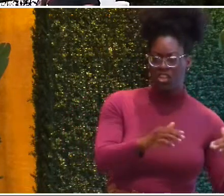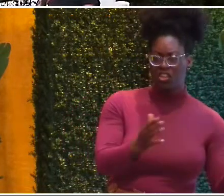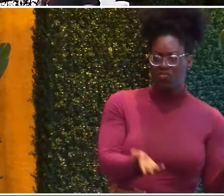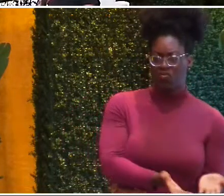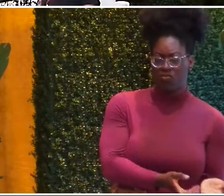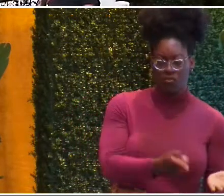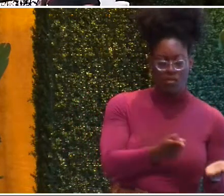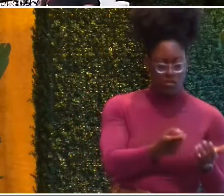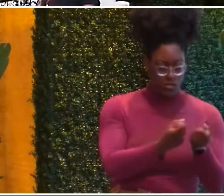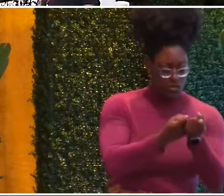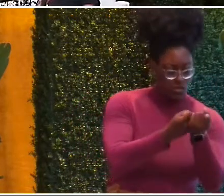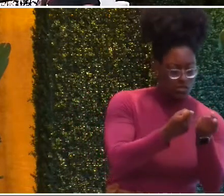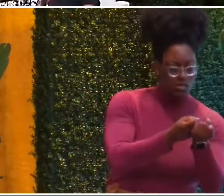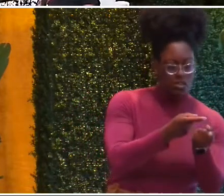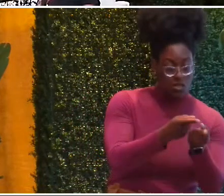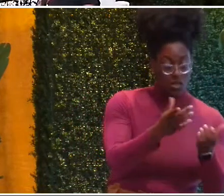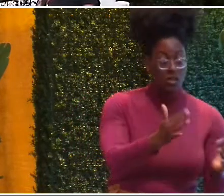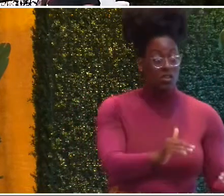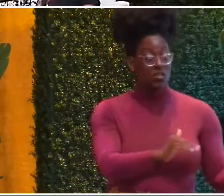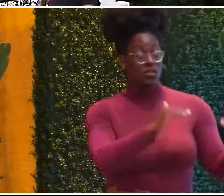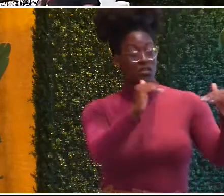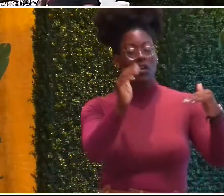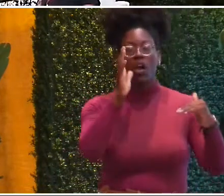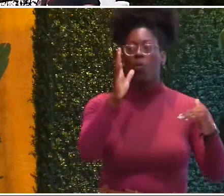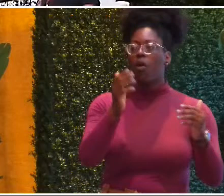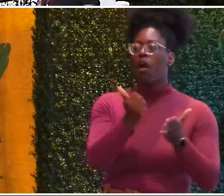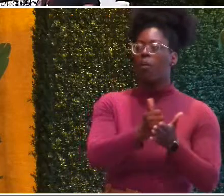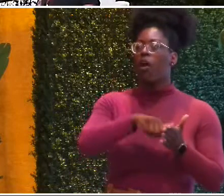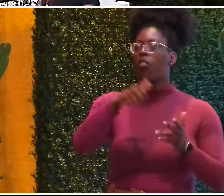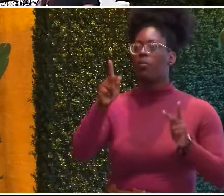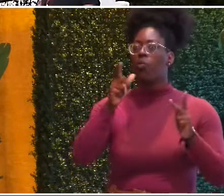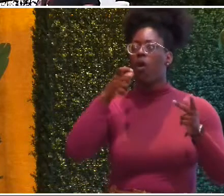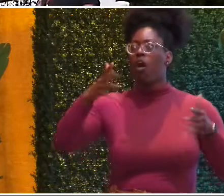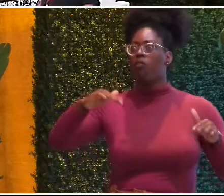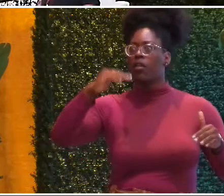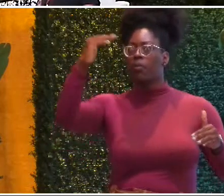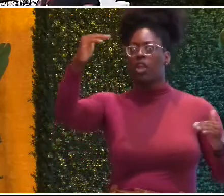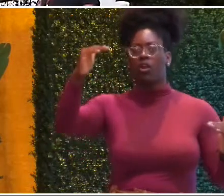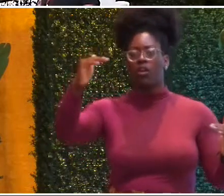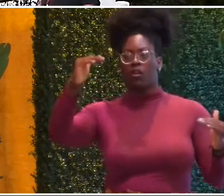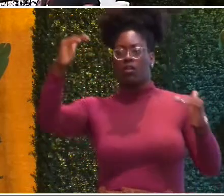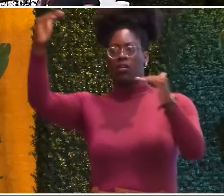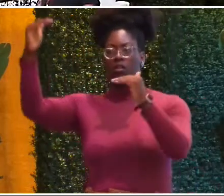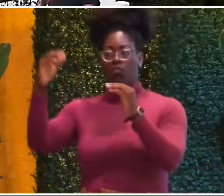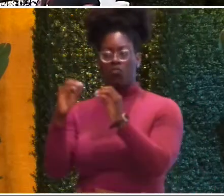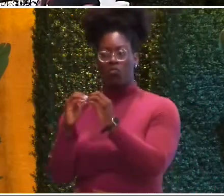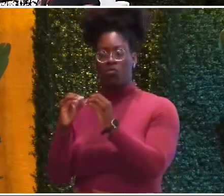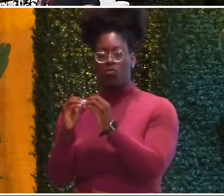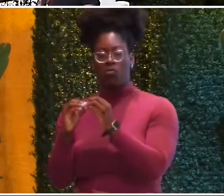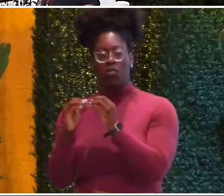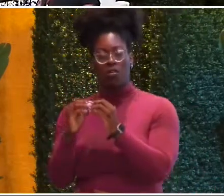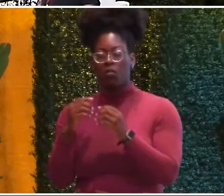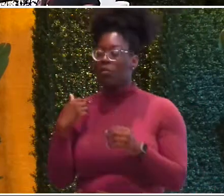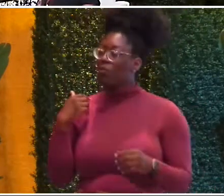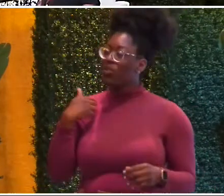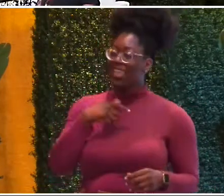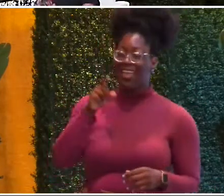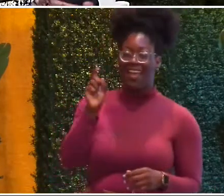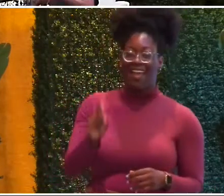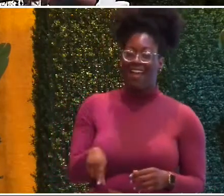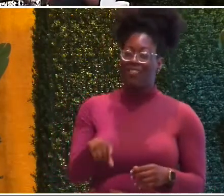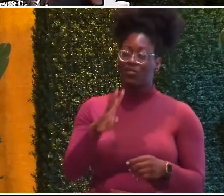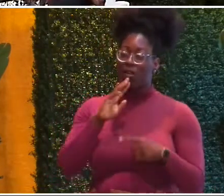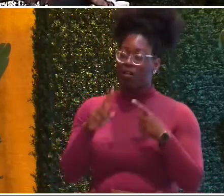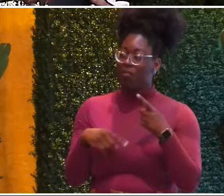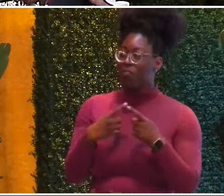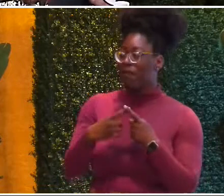from selling safety, from selling at a profit, food, healthcare, whatever, uncomfortable.